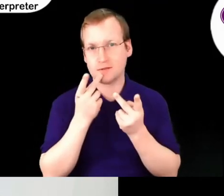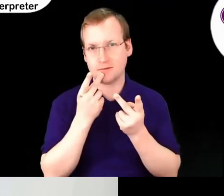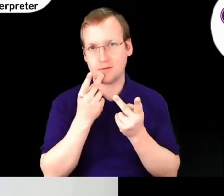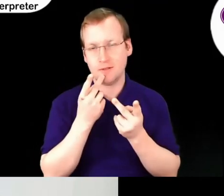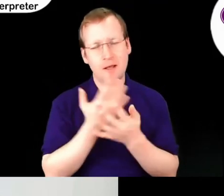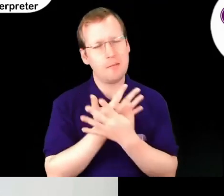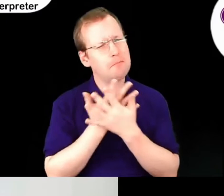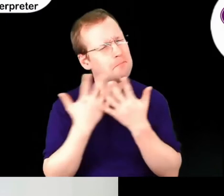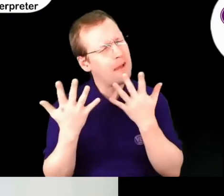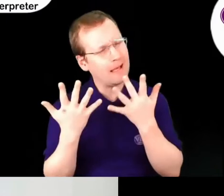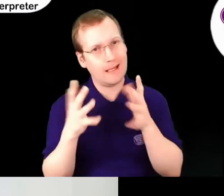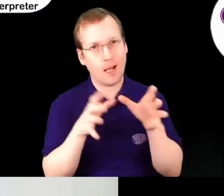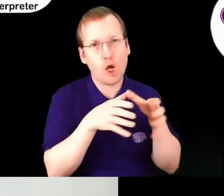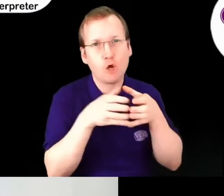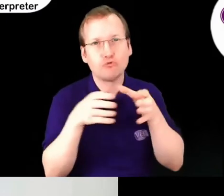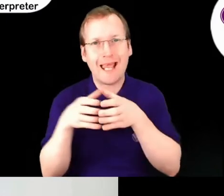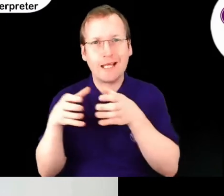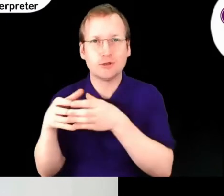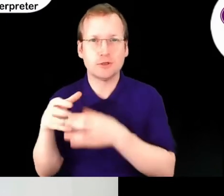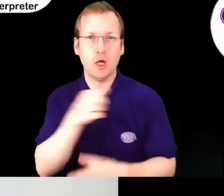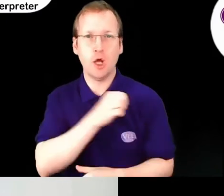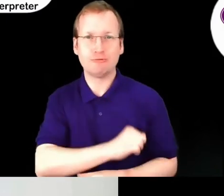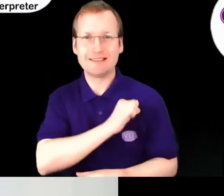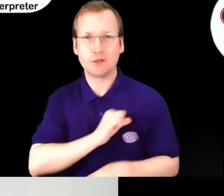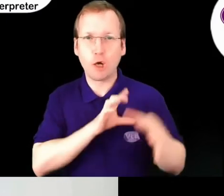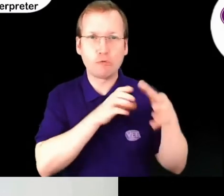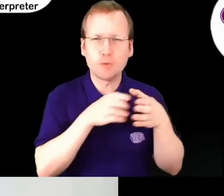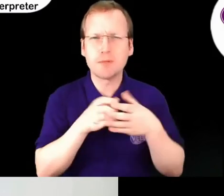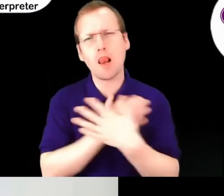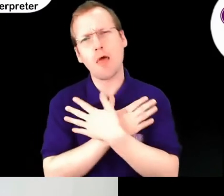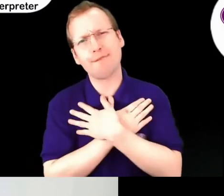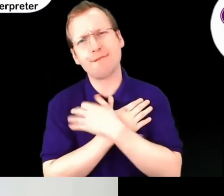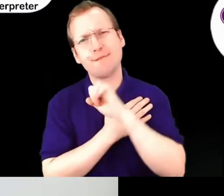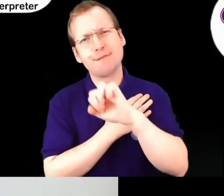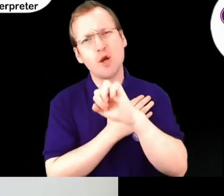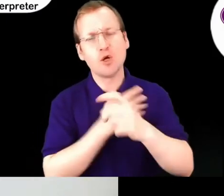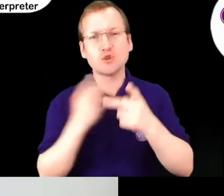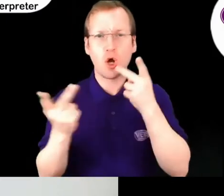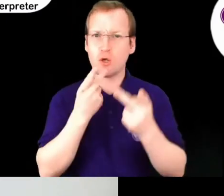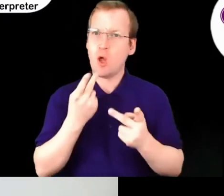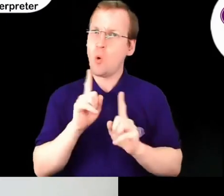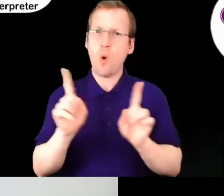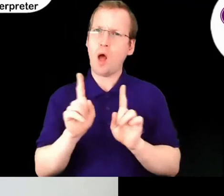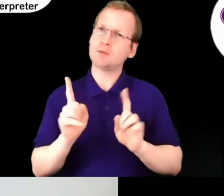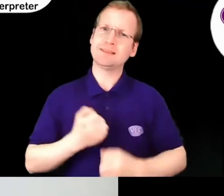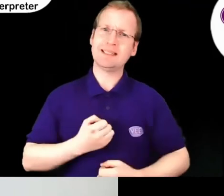many congregations and Christians. What inspires you to write?